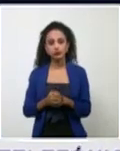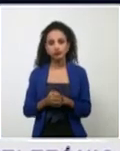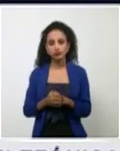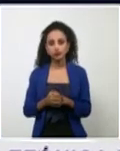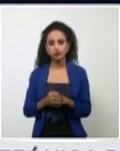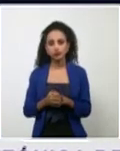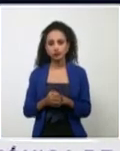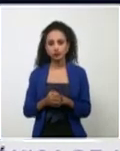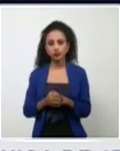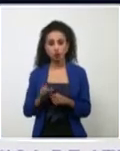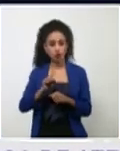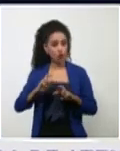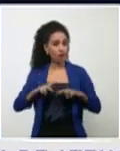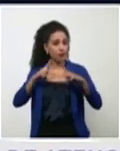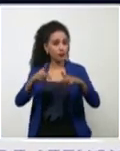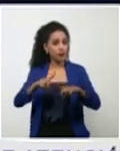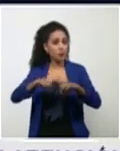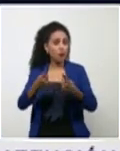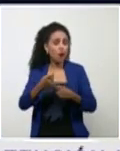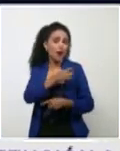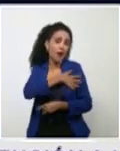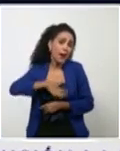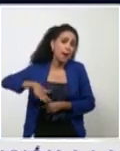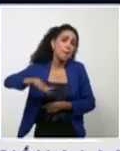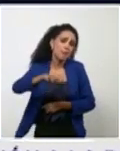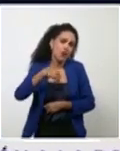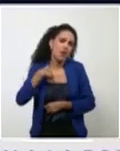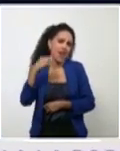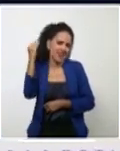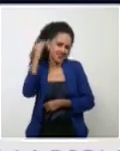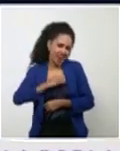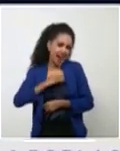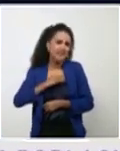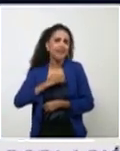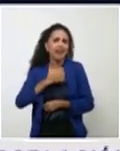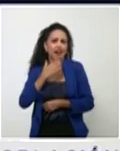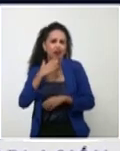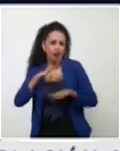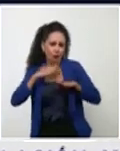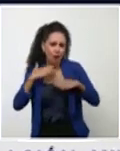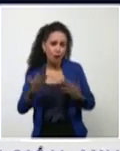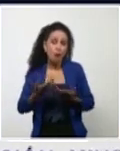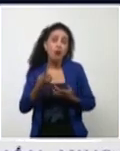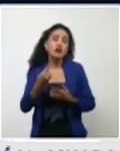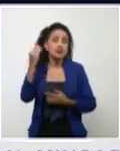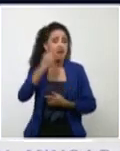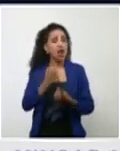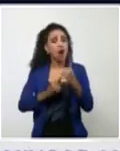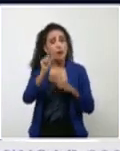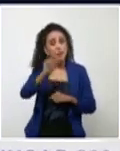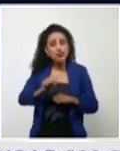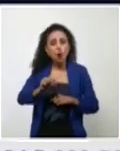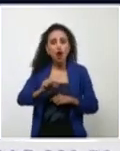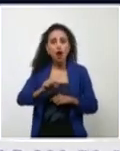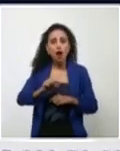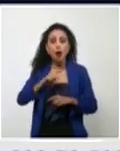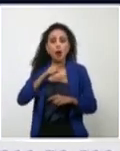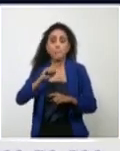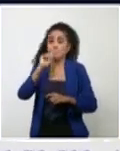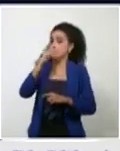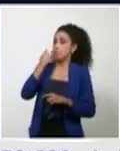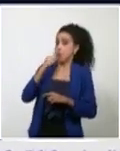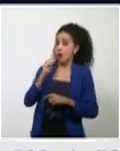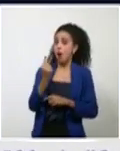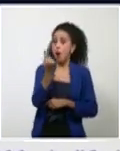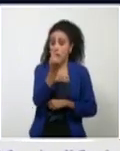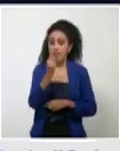1,941 people with COVID-19 that do not repeat. There are people who have the test repeated, who